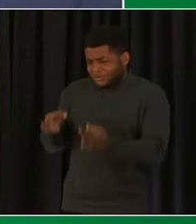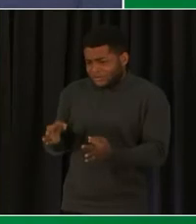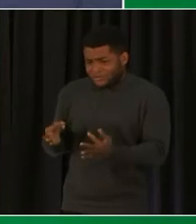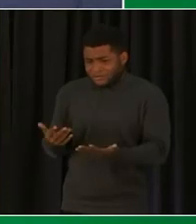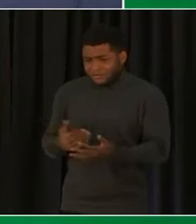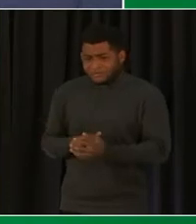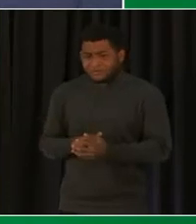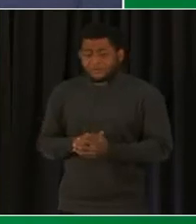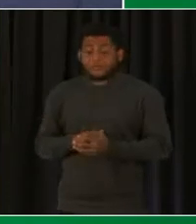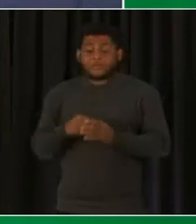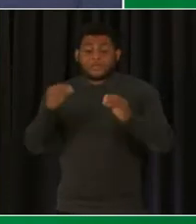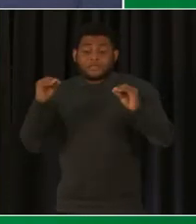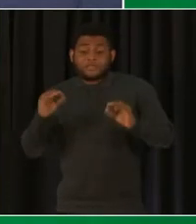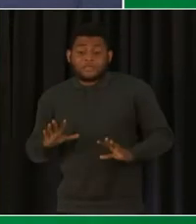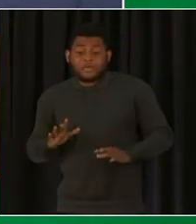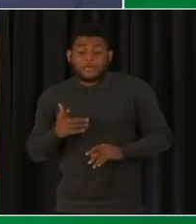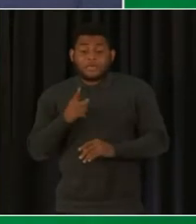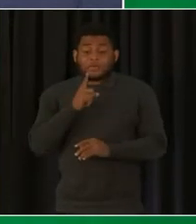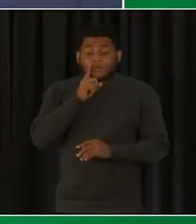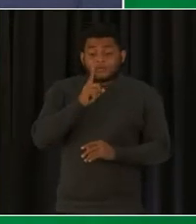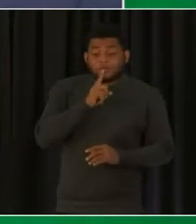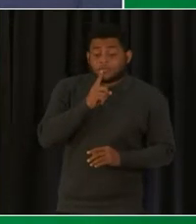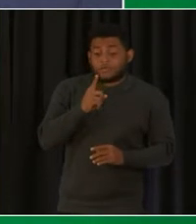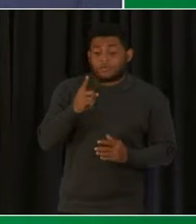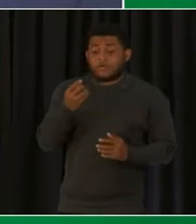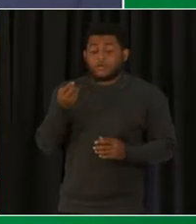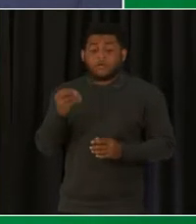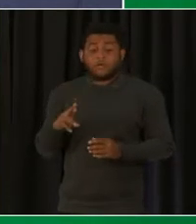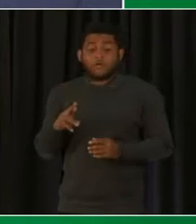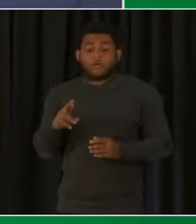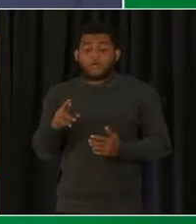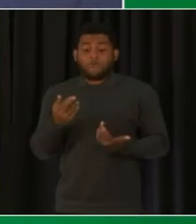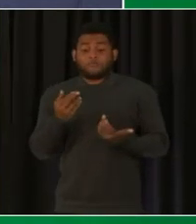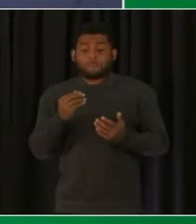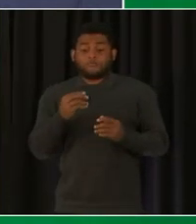custodial staff, or cafeteria staff considered close contacts?